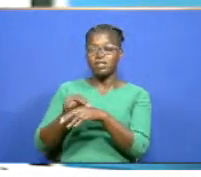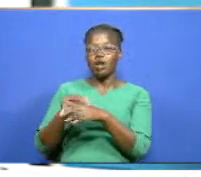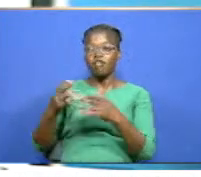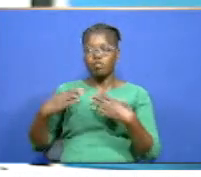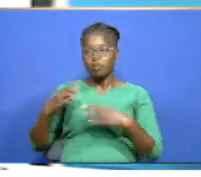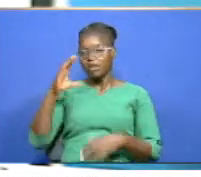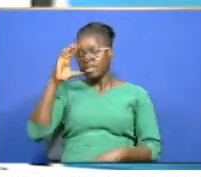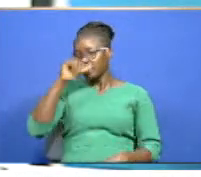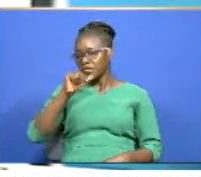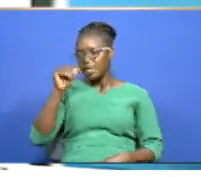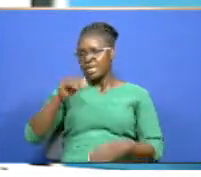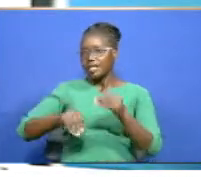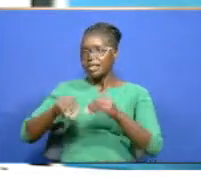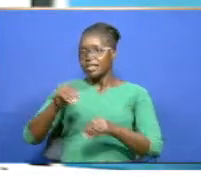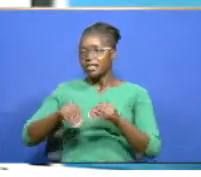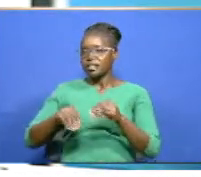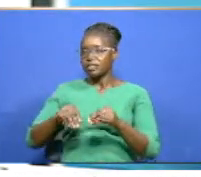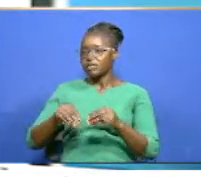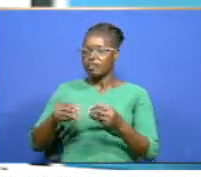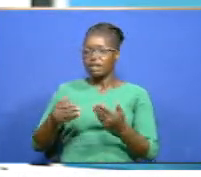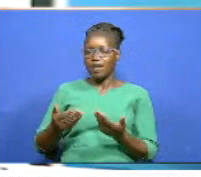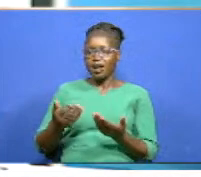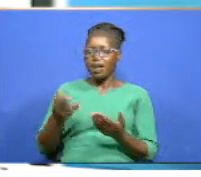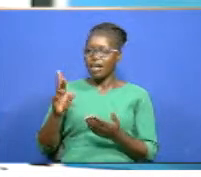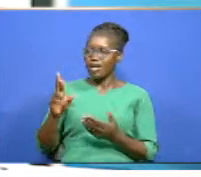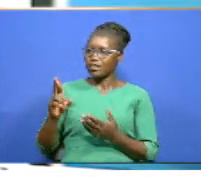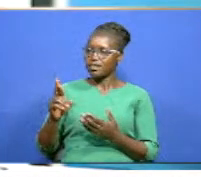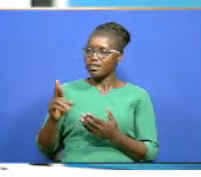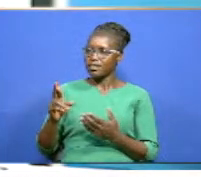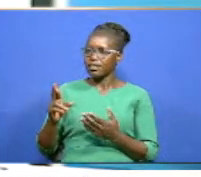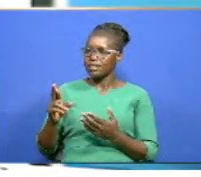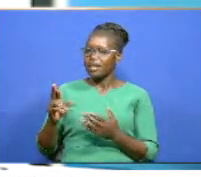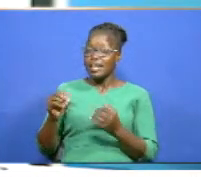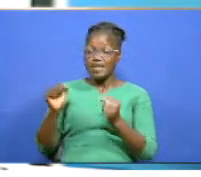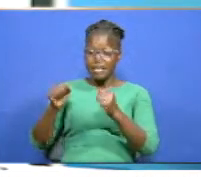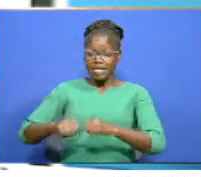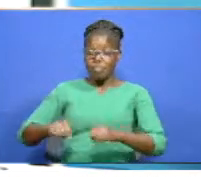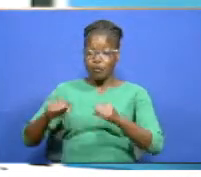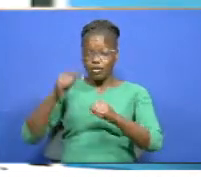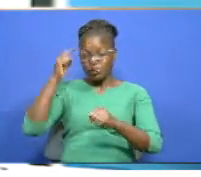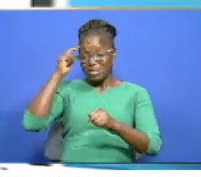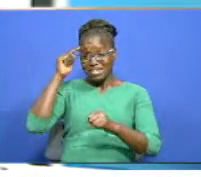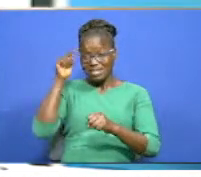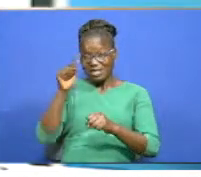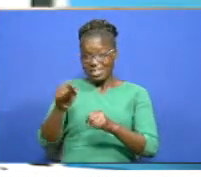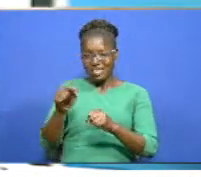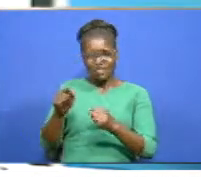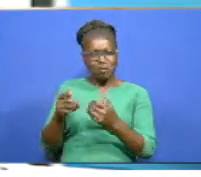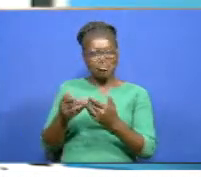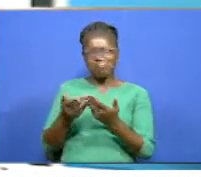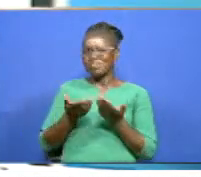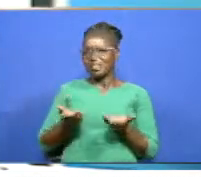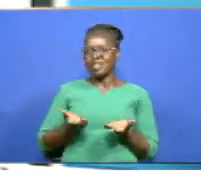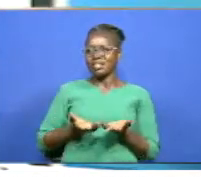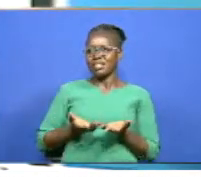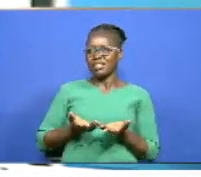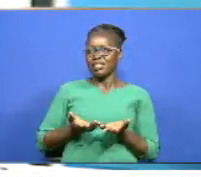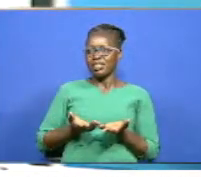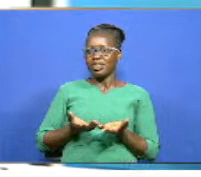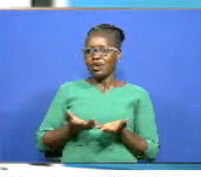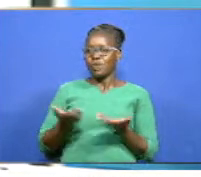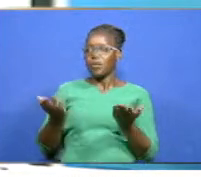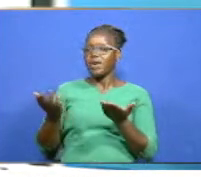assumes that the electorate are homogeneous and that they will be able to think like that irrespective of where they come